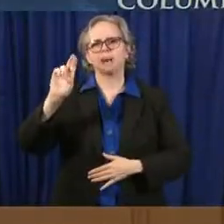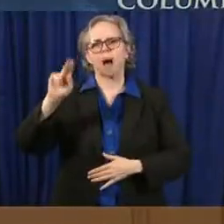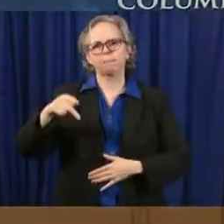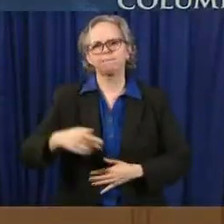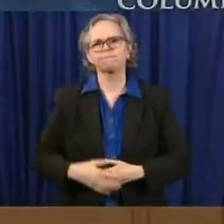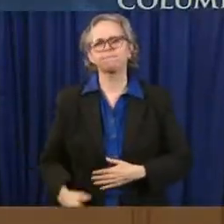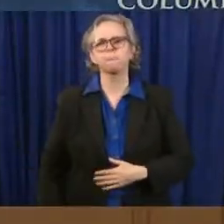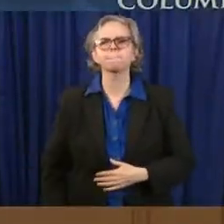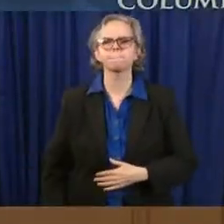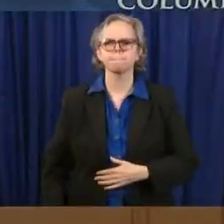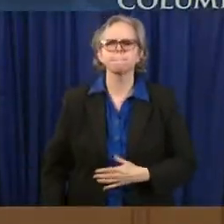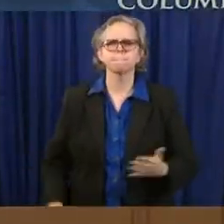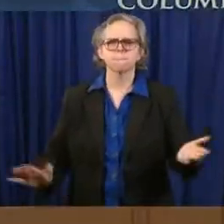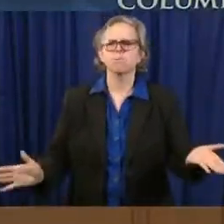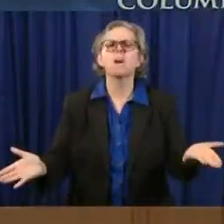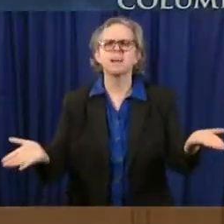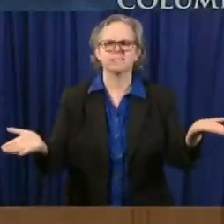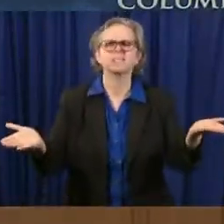Rise.